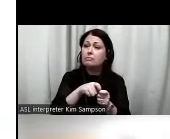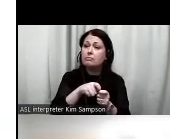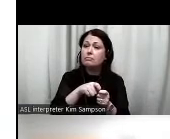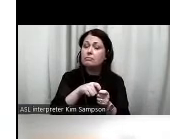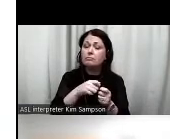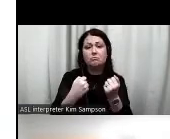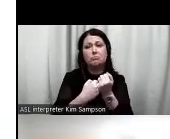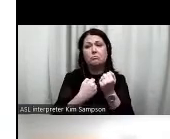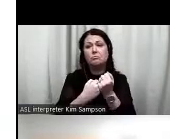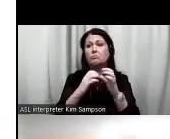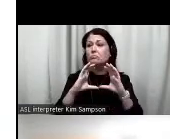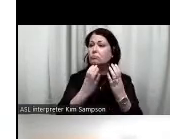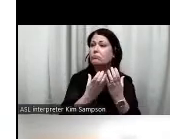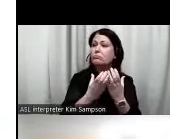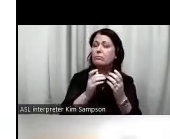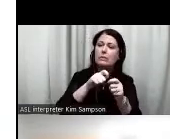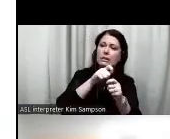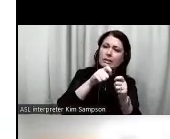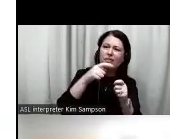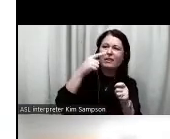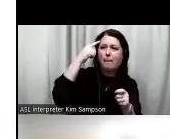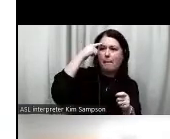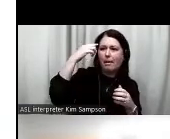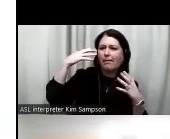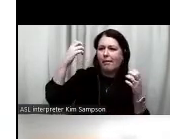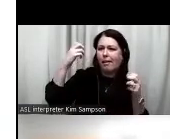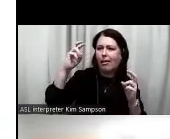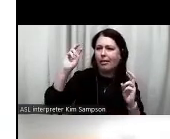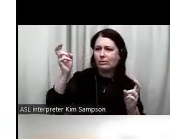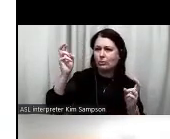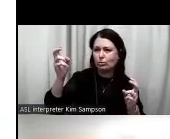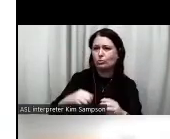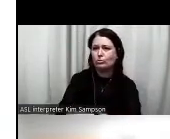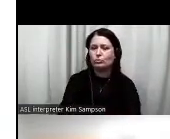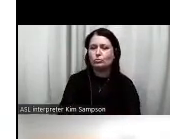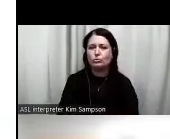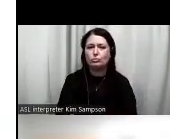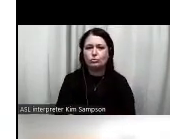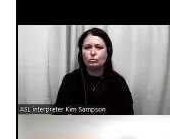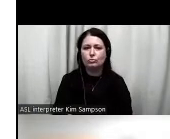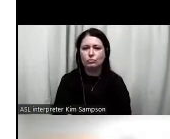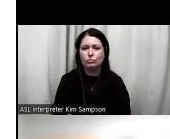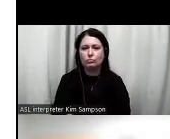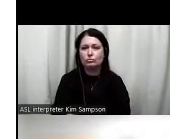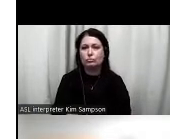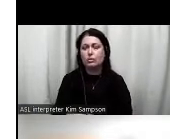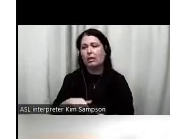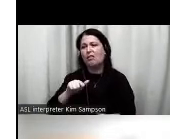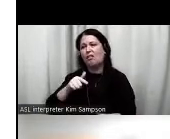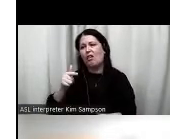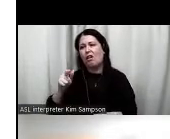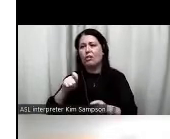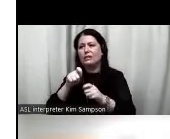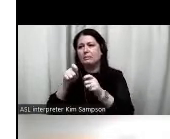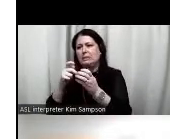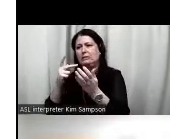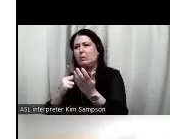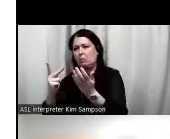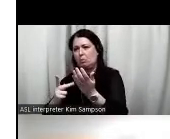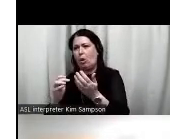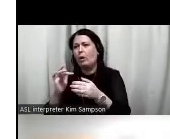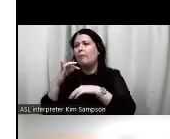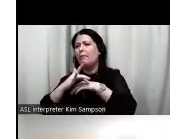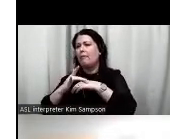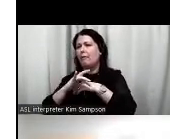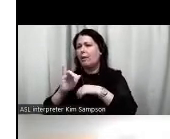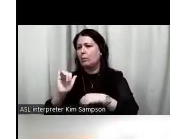support groups for specific mental illnesses, as well as other specific programs.